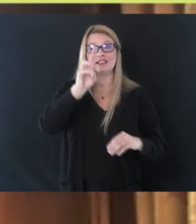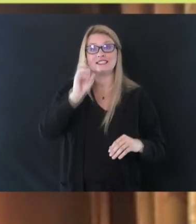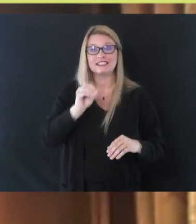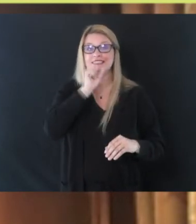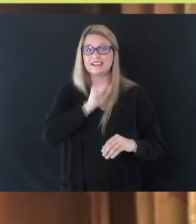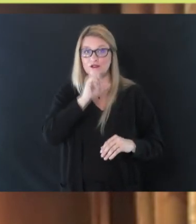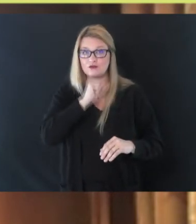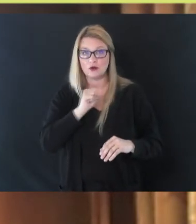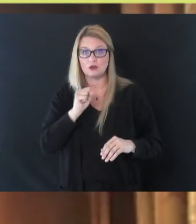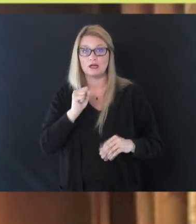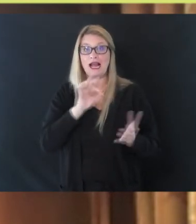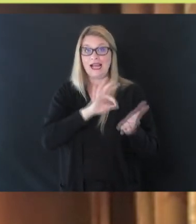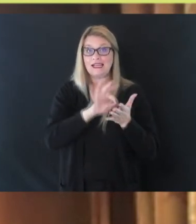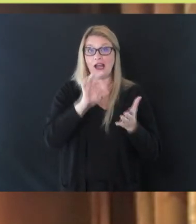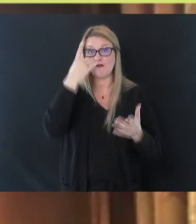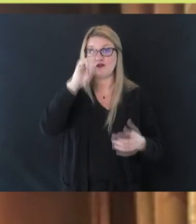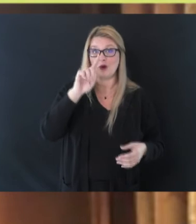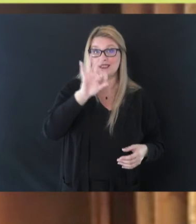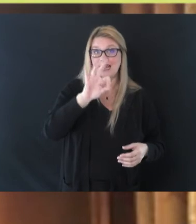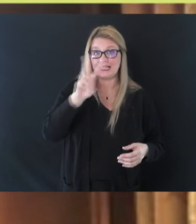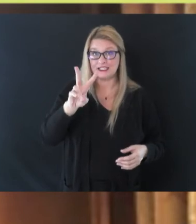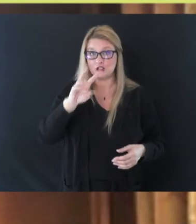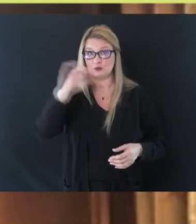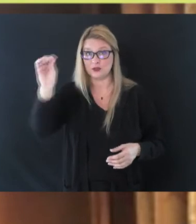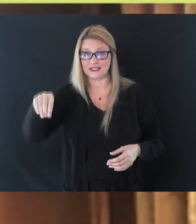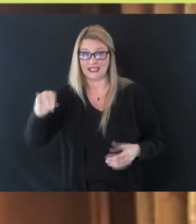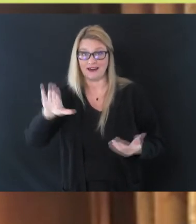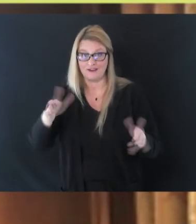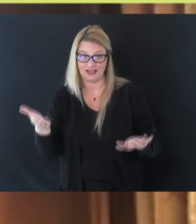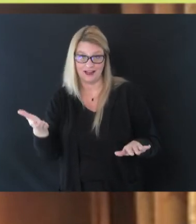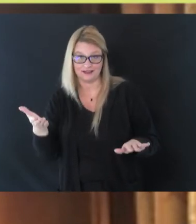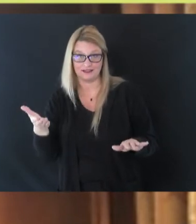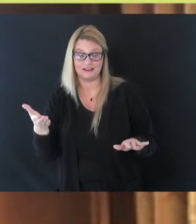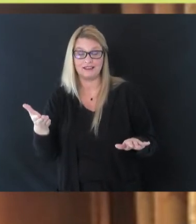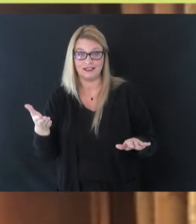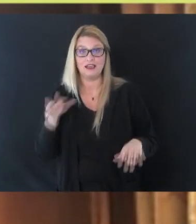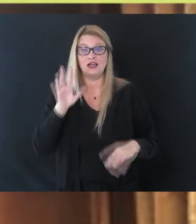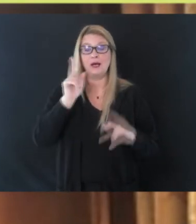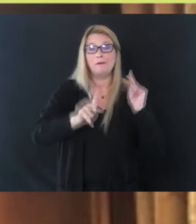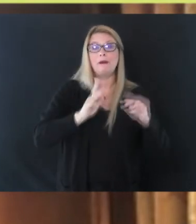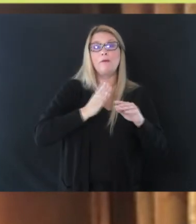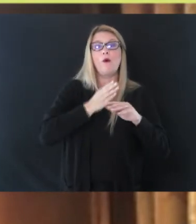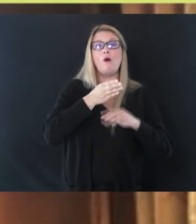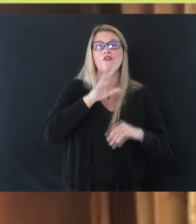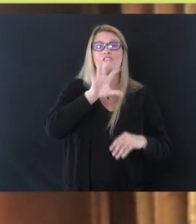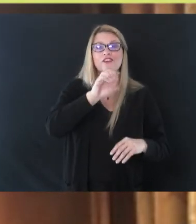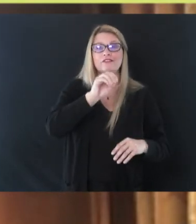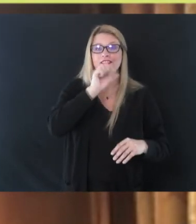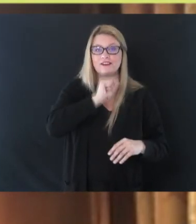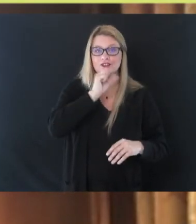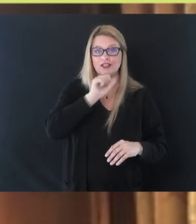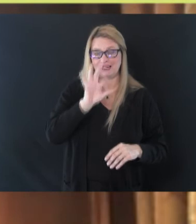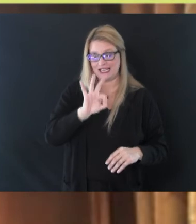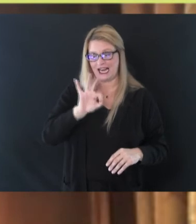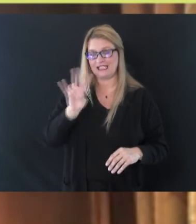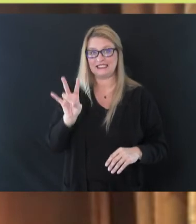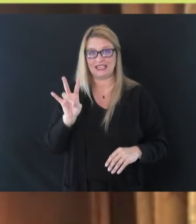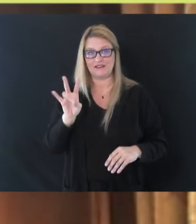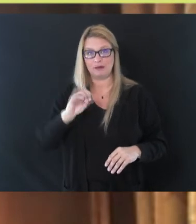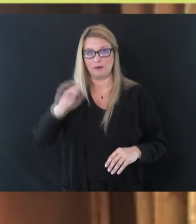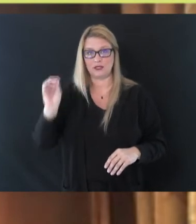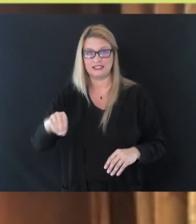West Virginia account for 92% of our deaths with COVID. And people over 50 years old account for 97%